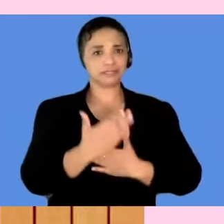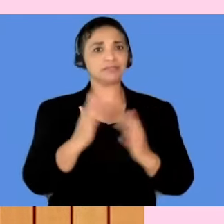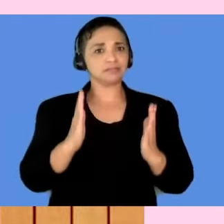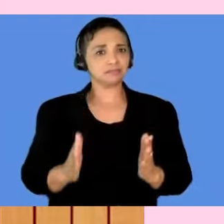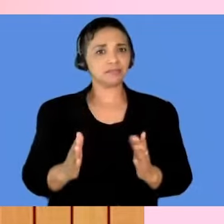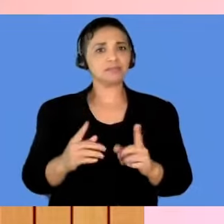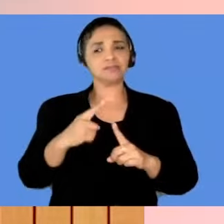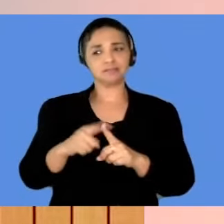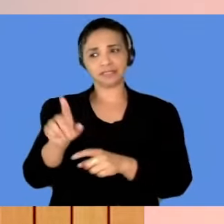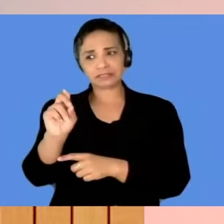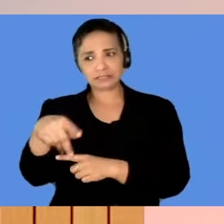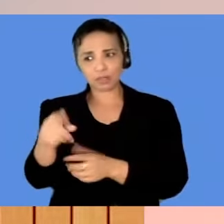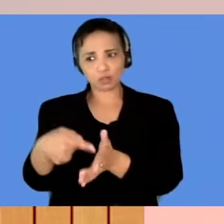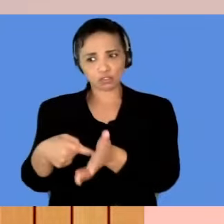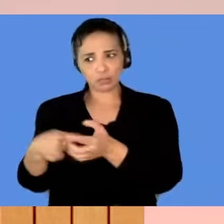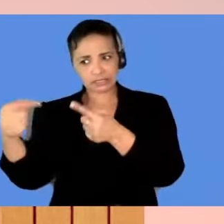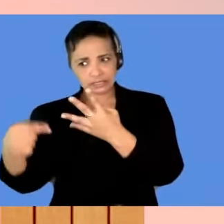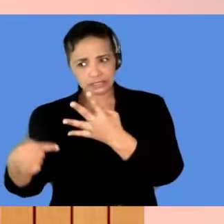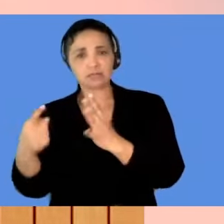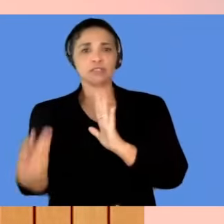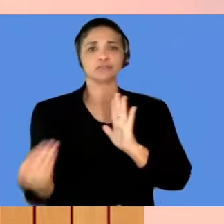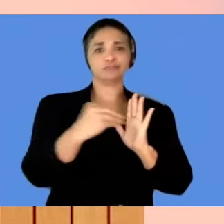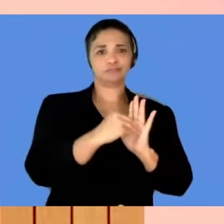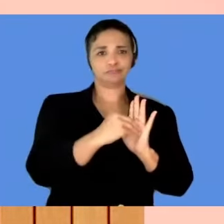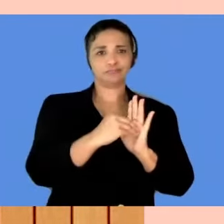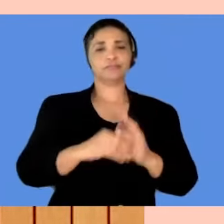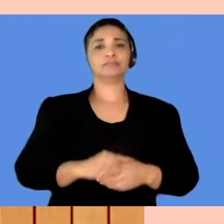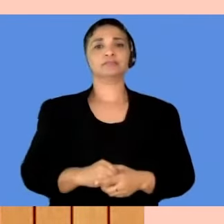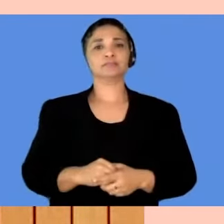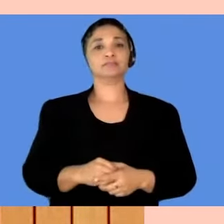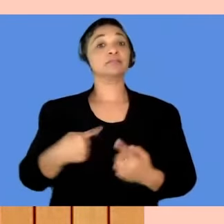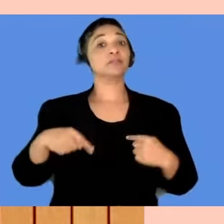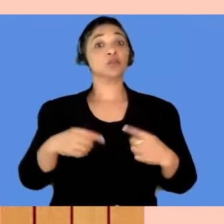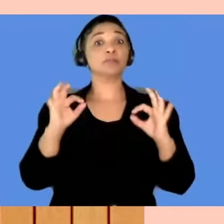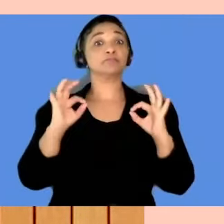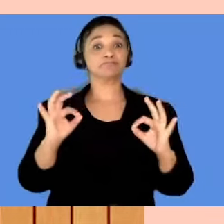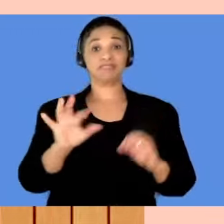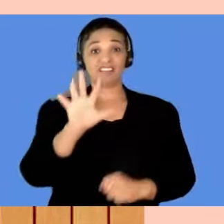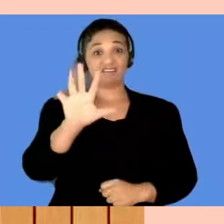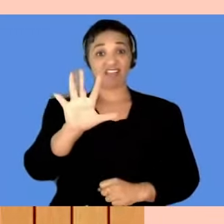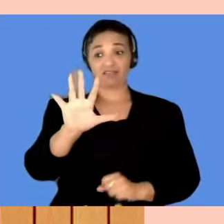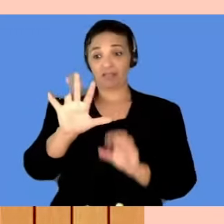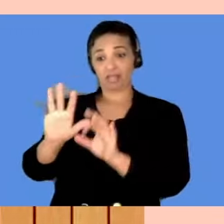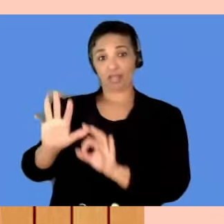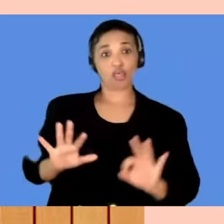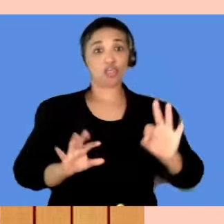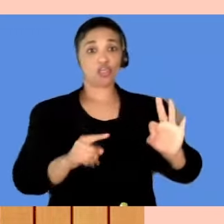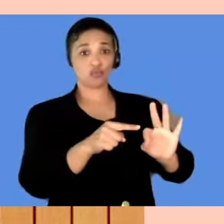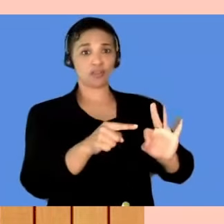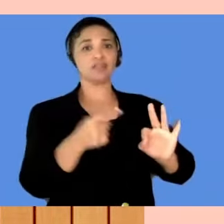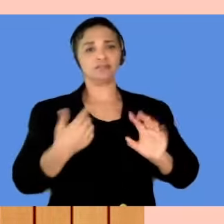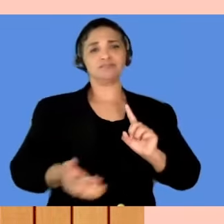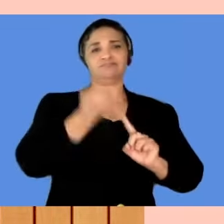with disability, and we were successful in getting it done in 3 states. As I speak in